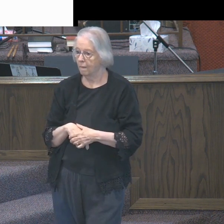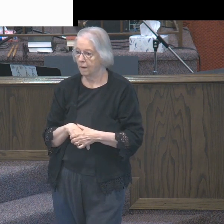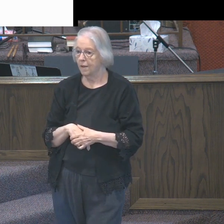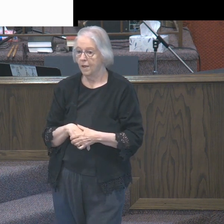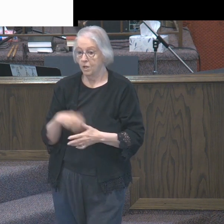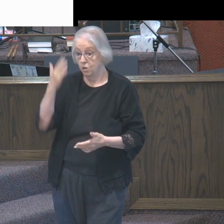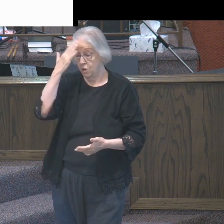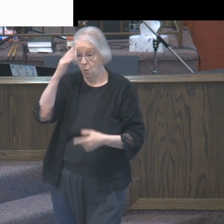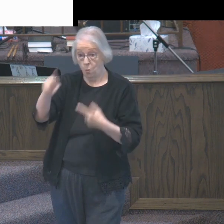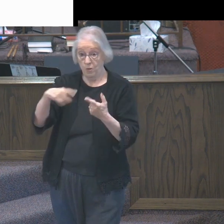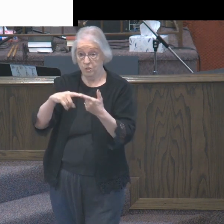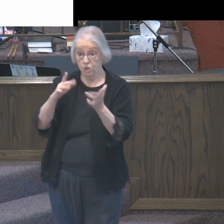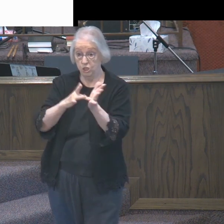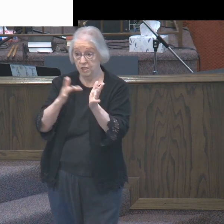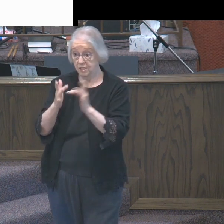His Father.